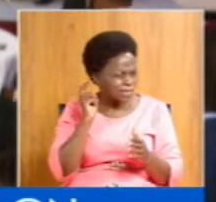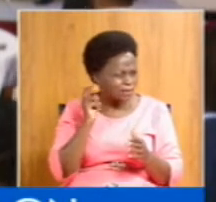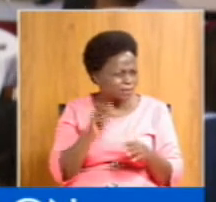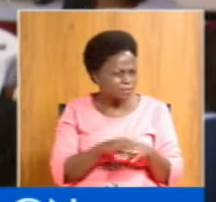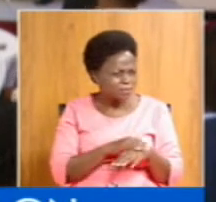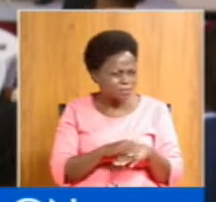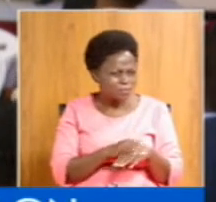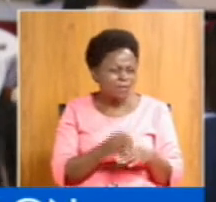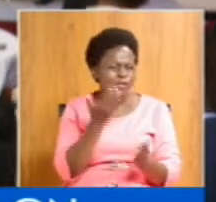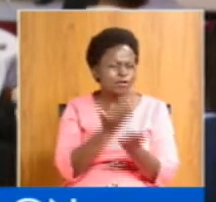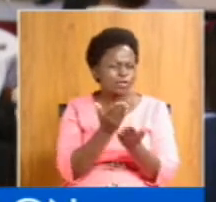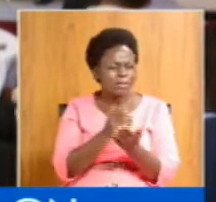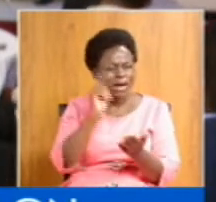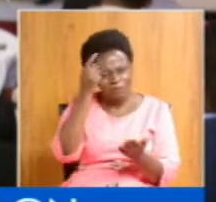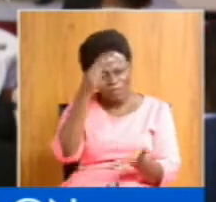They say .